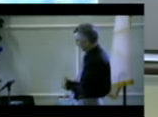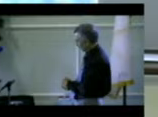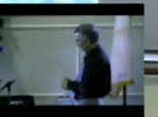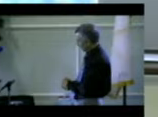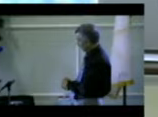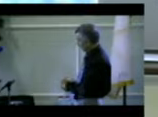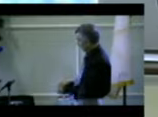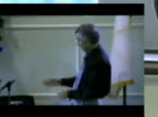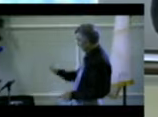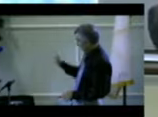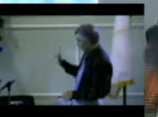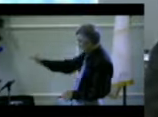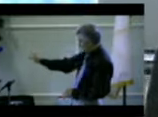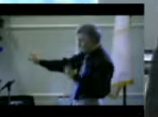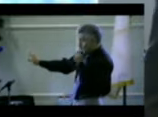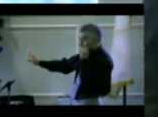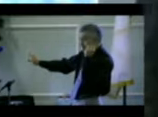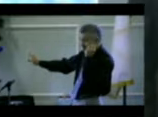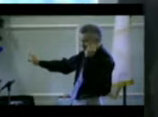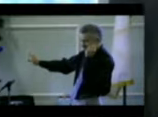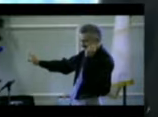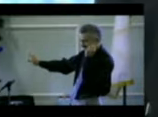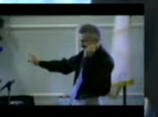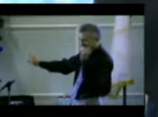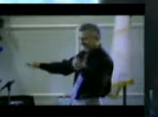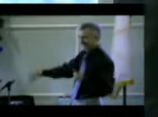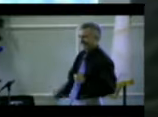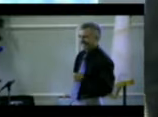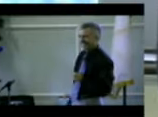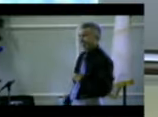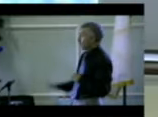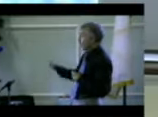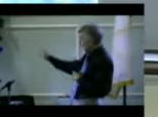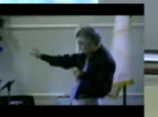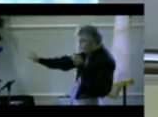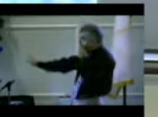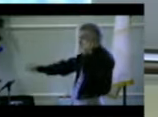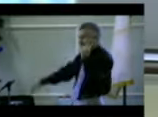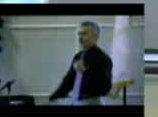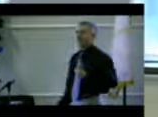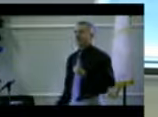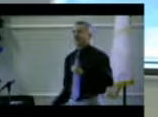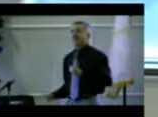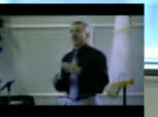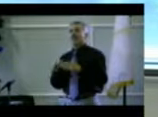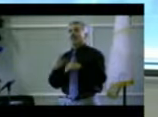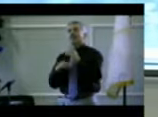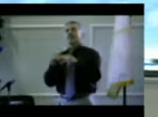this is not my home. This is yours."